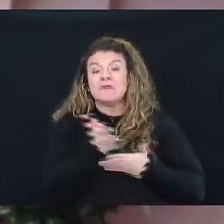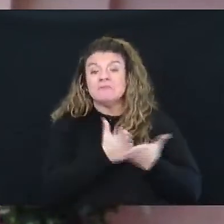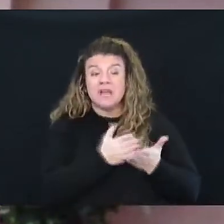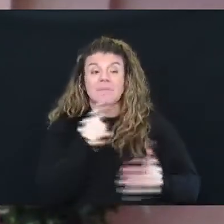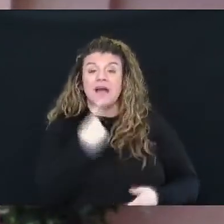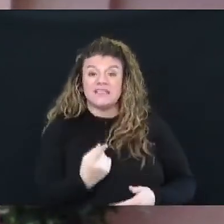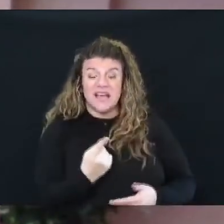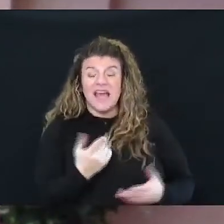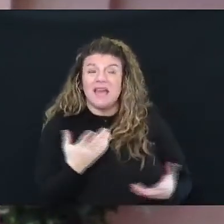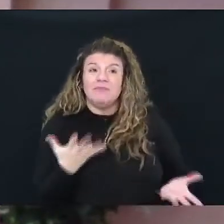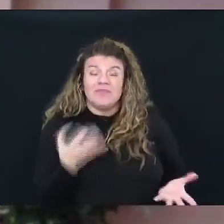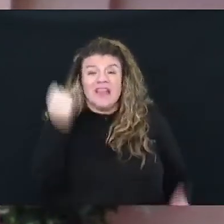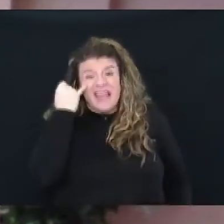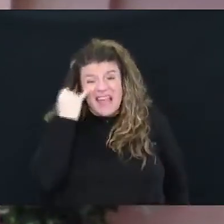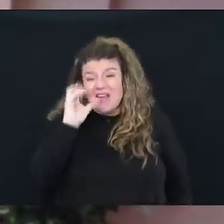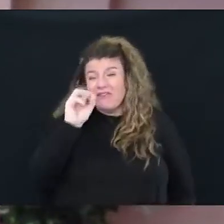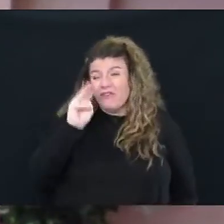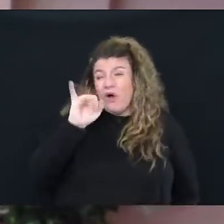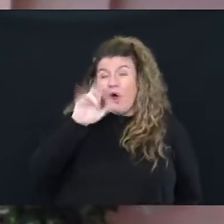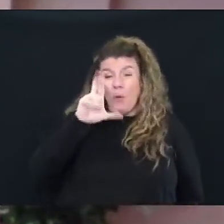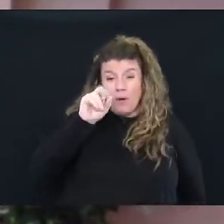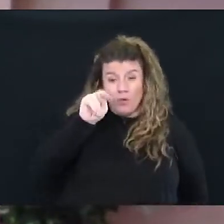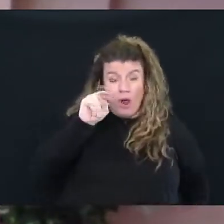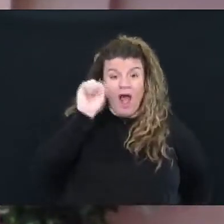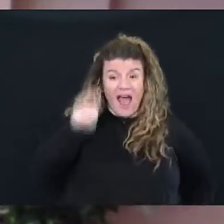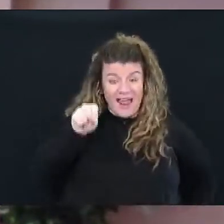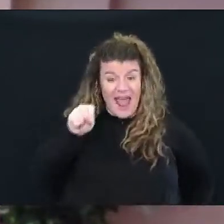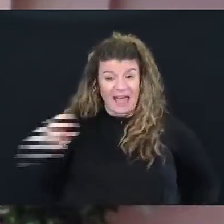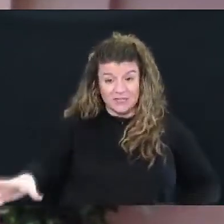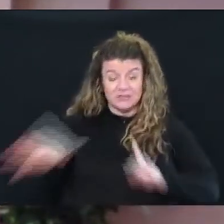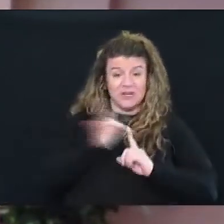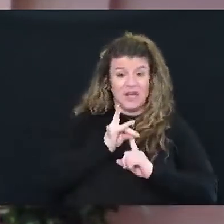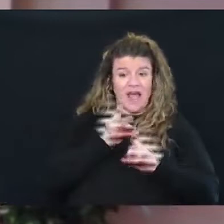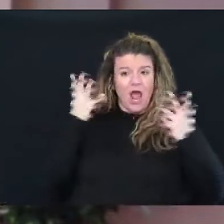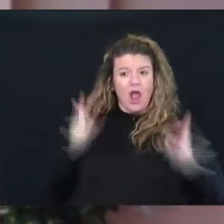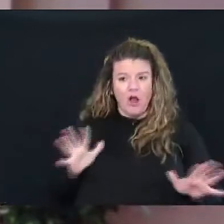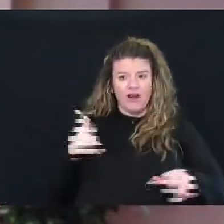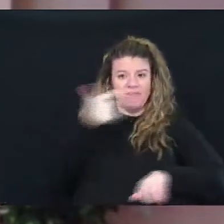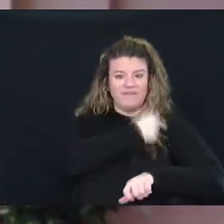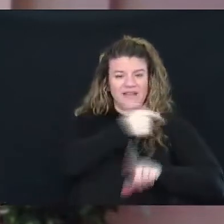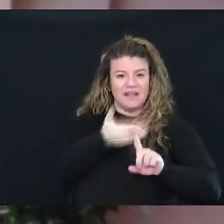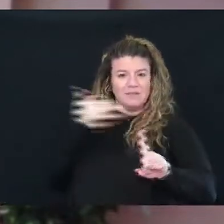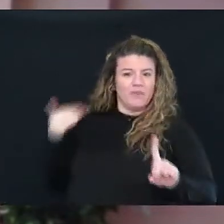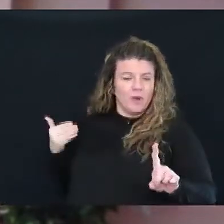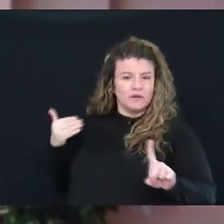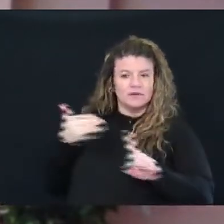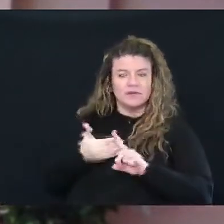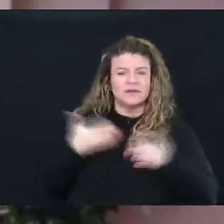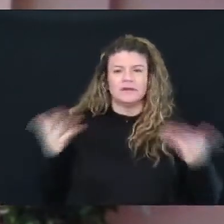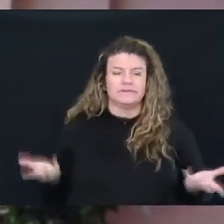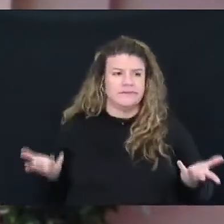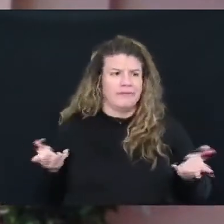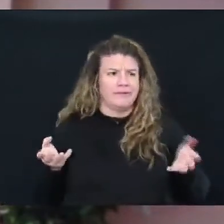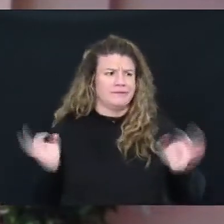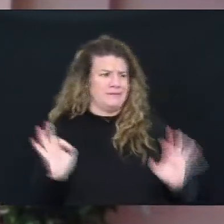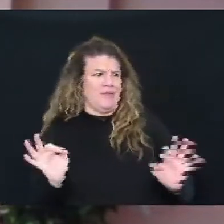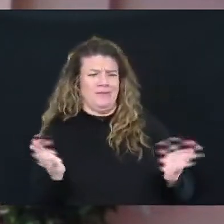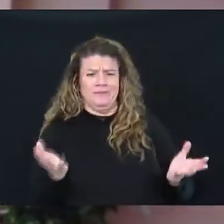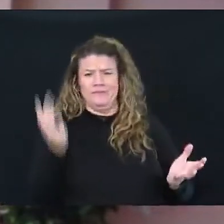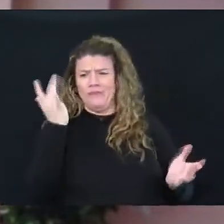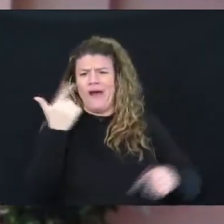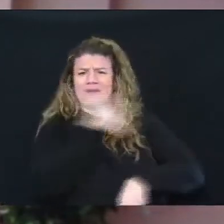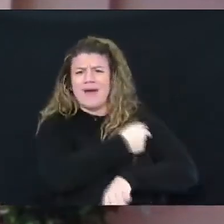well, if Omicron can infect people who've been vaccinated previously, what's the big deal? Why should we get